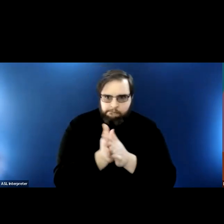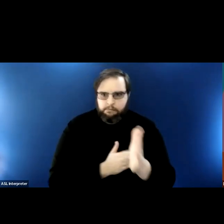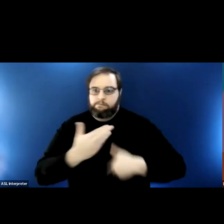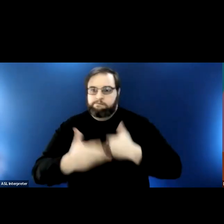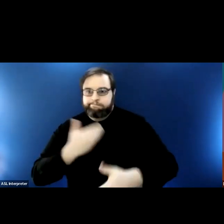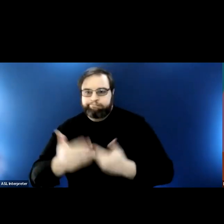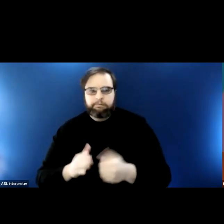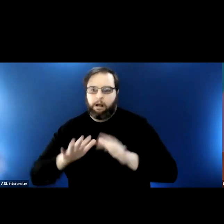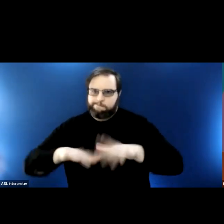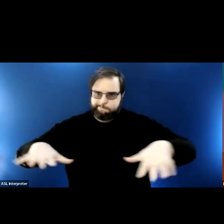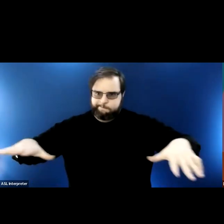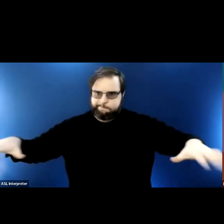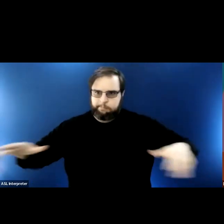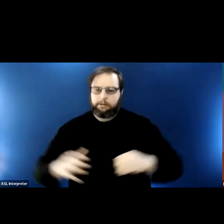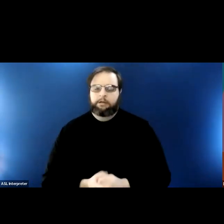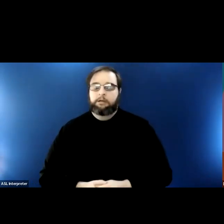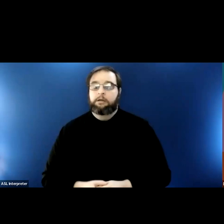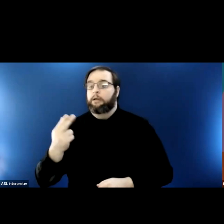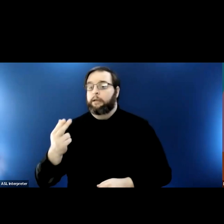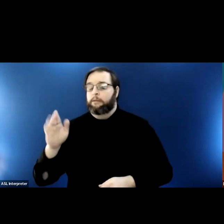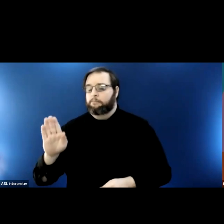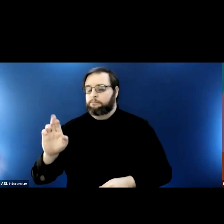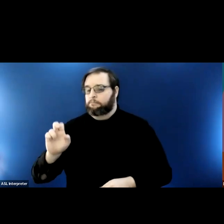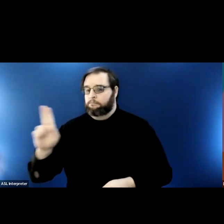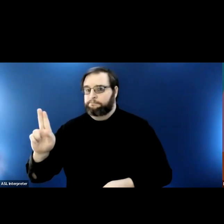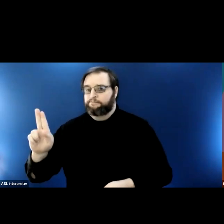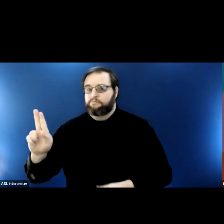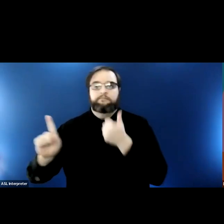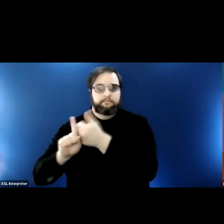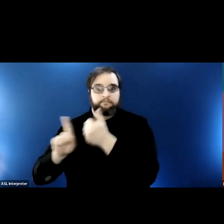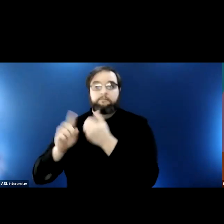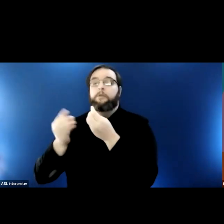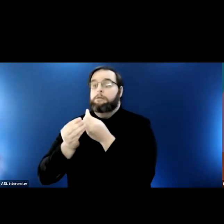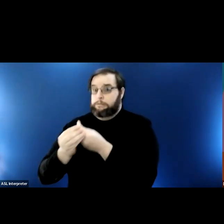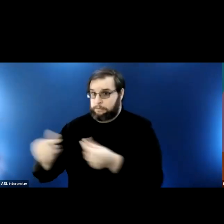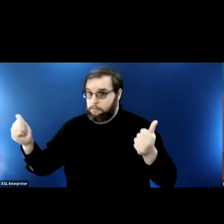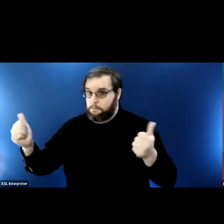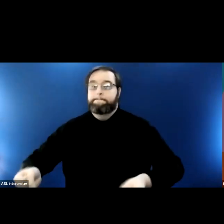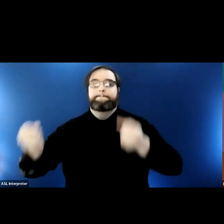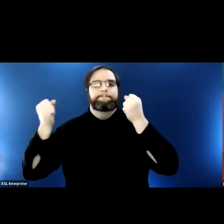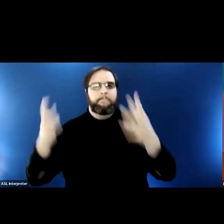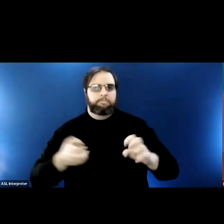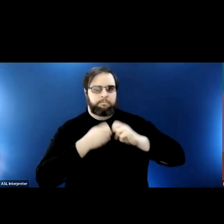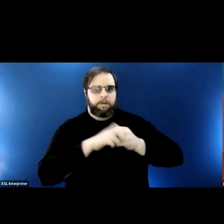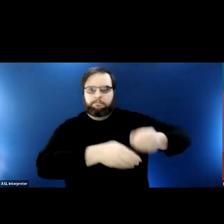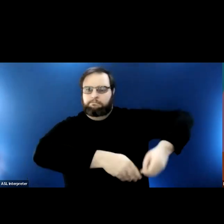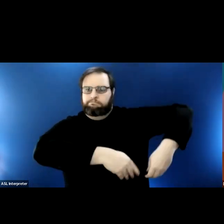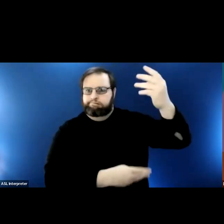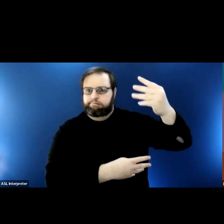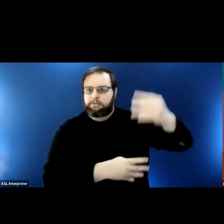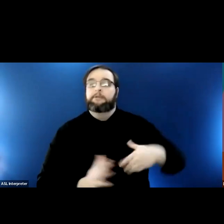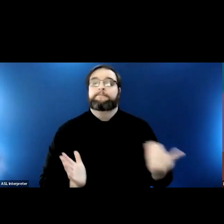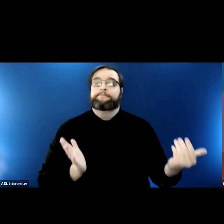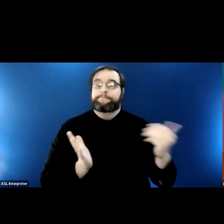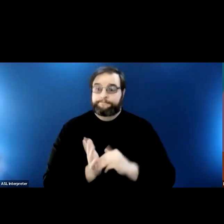HBCUs, I believe, are the solution to many of America's problems. Again, I want to thank you